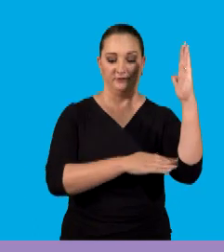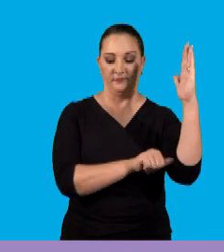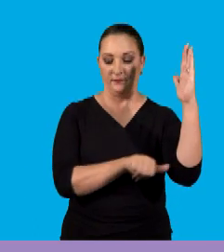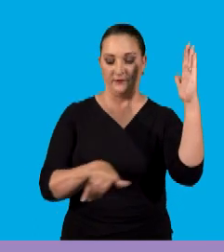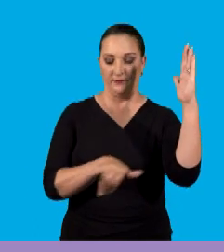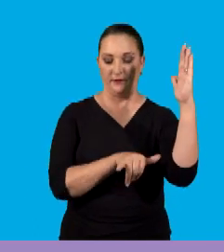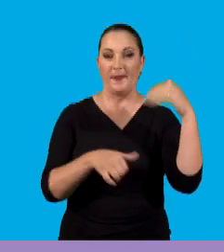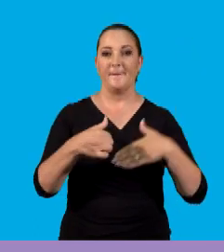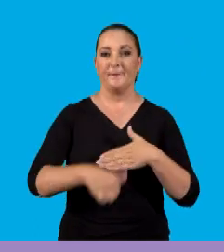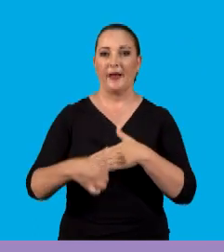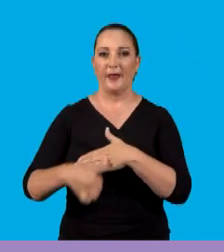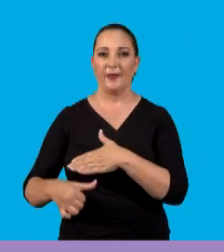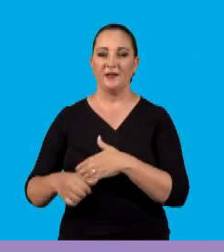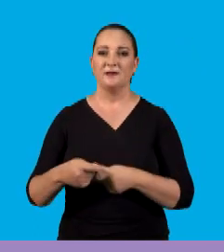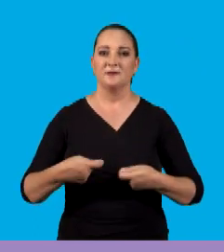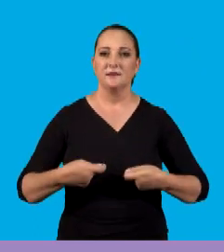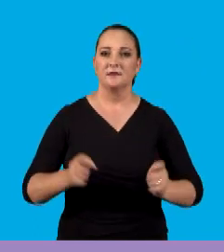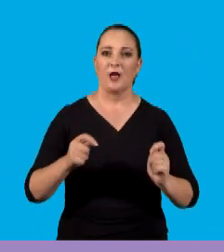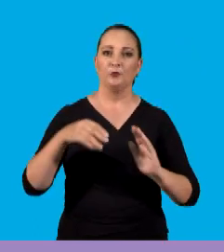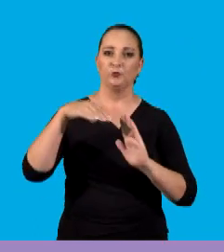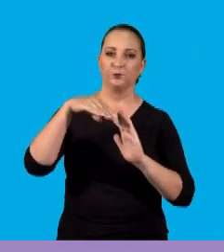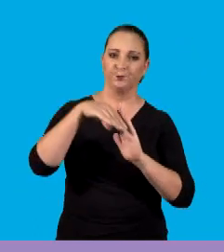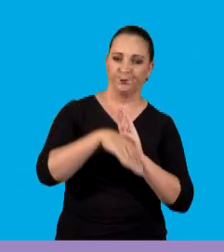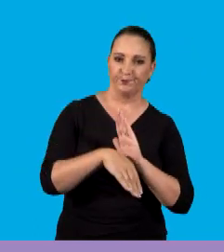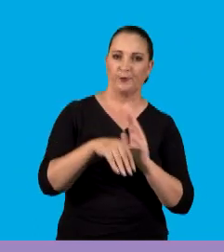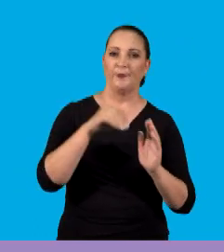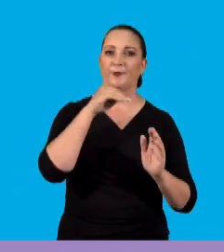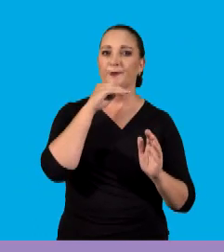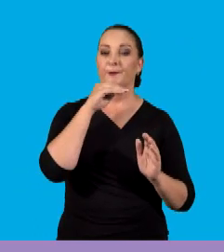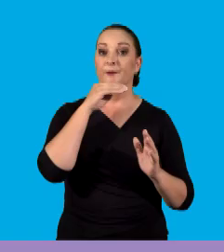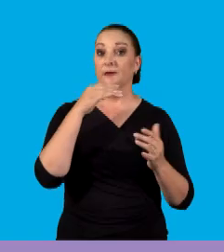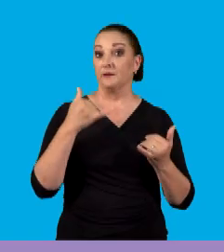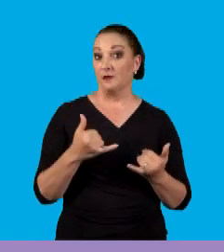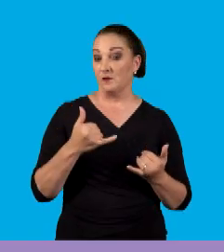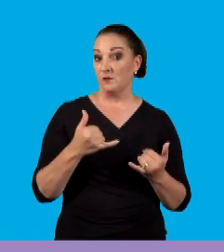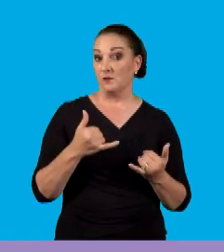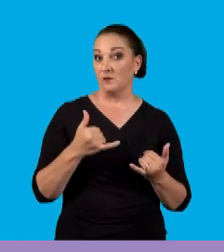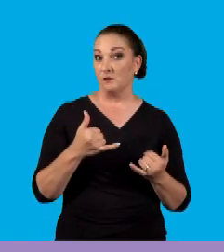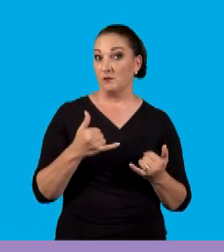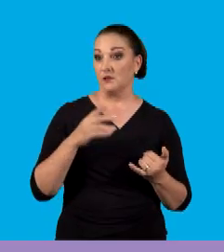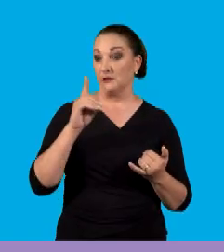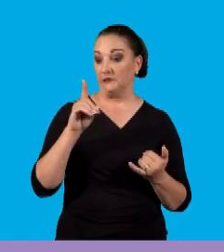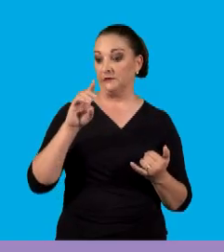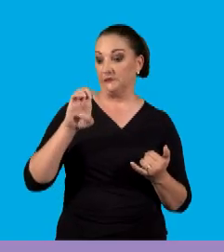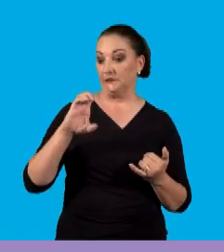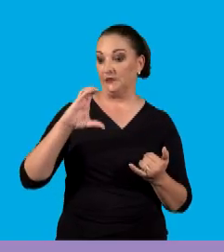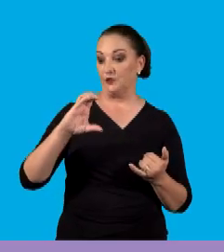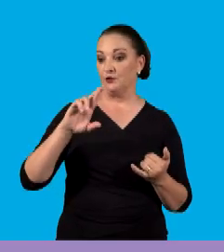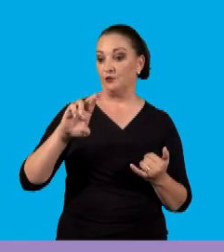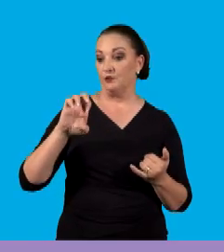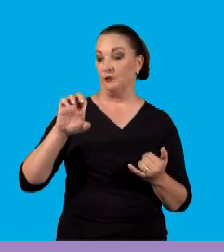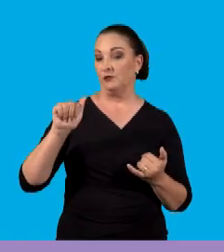sales decrease? Now remember, to decrease means that when we are moving along